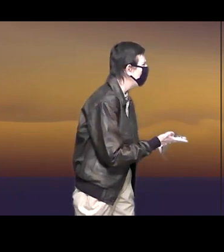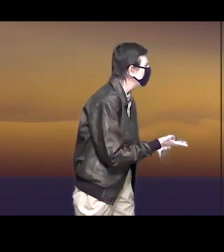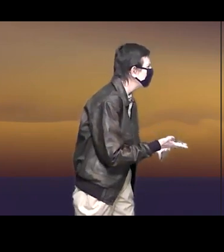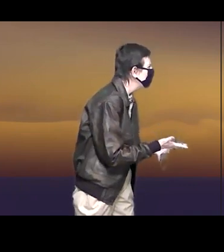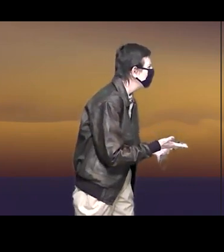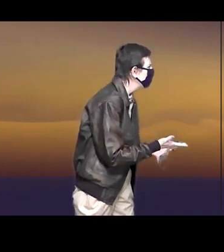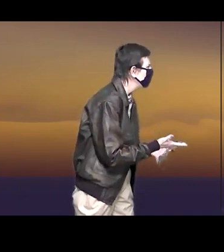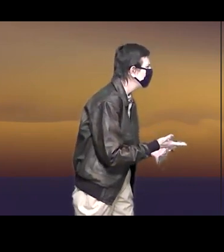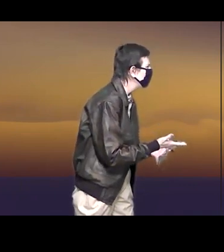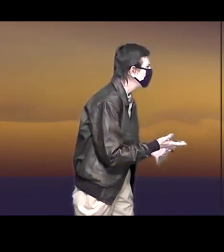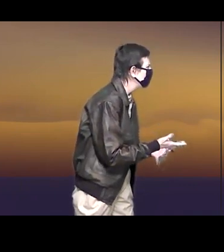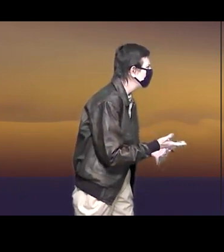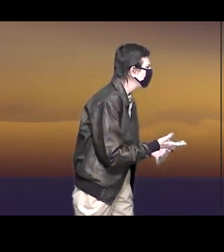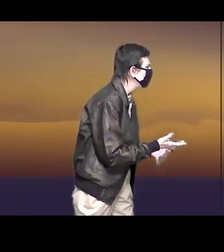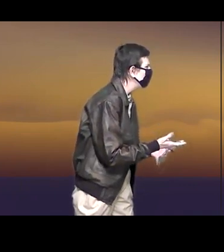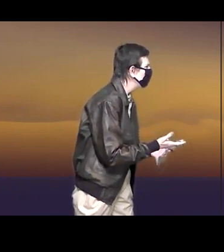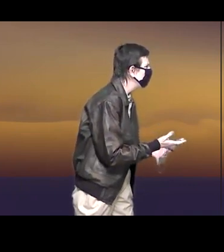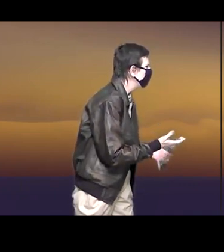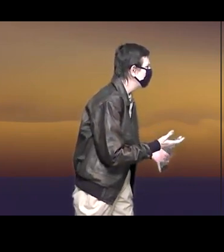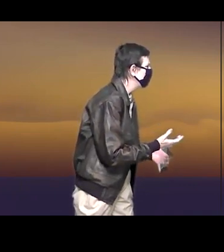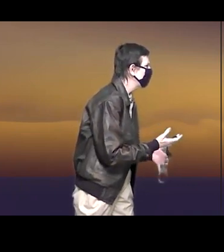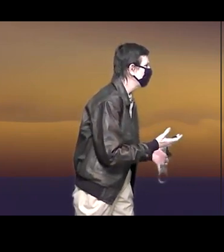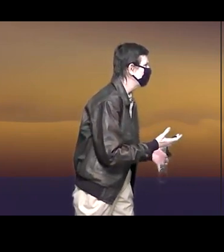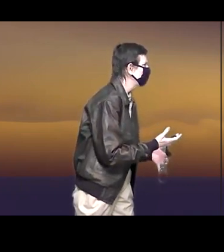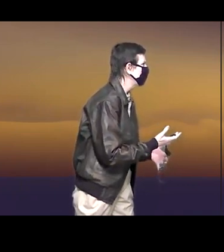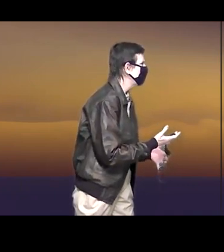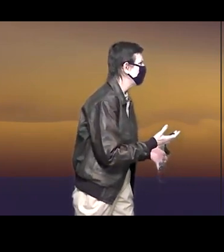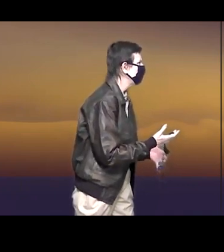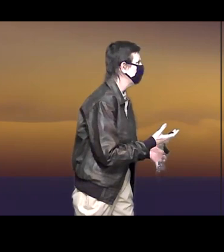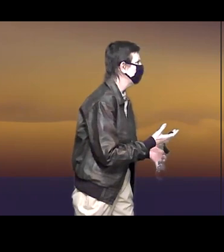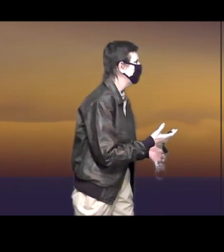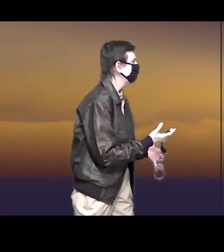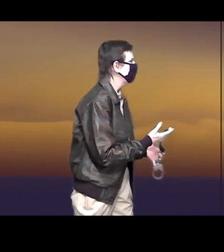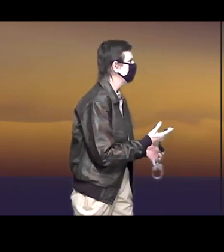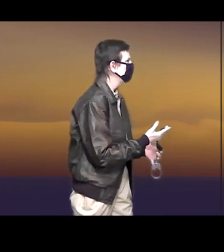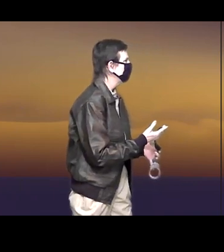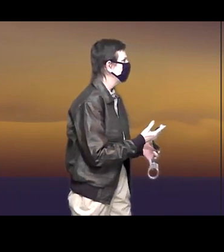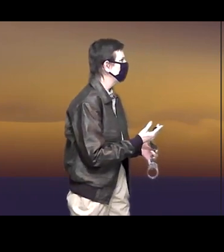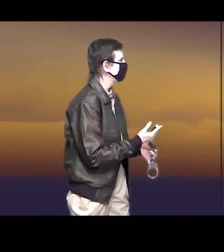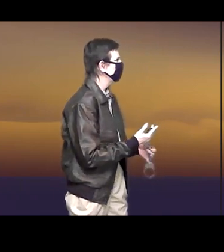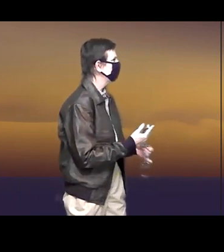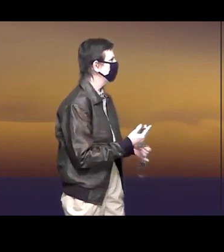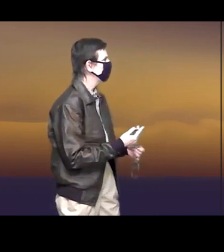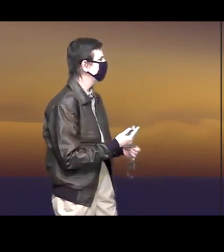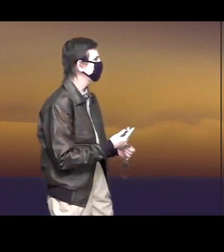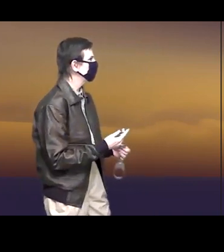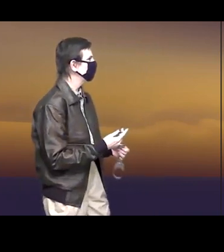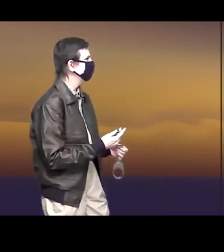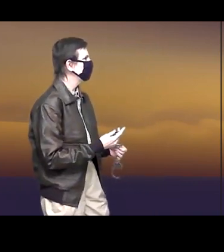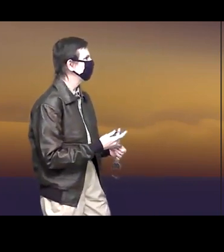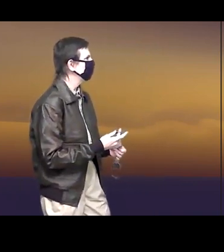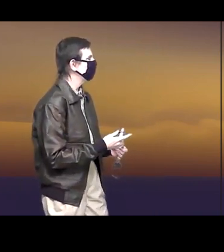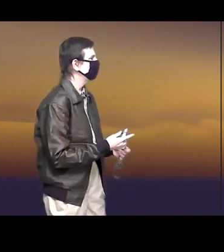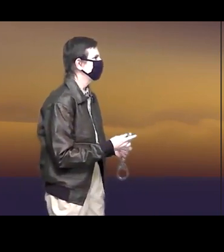Or what? That is a person, and you will not pull a person out of their home. It's